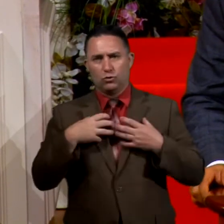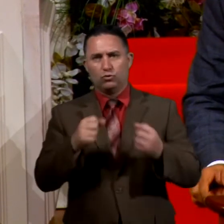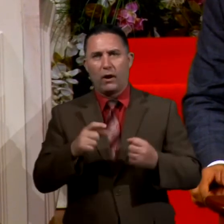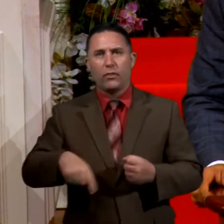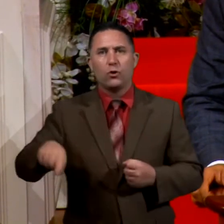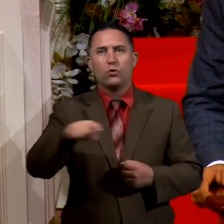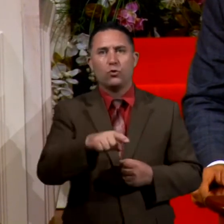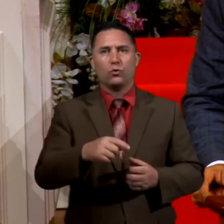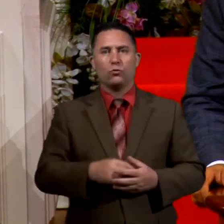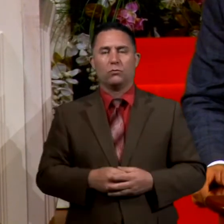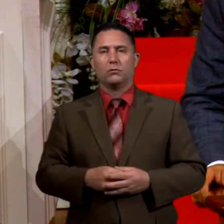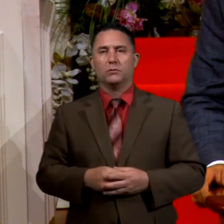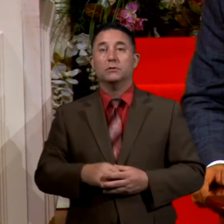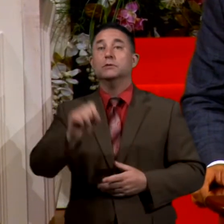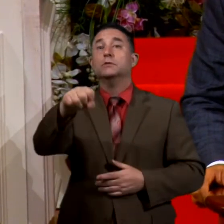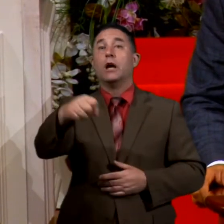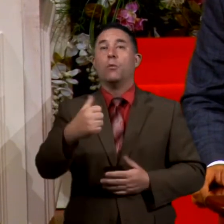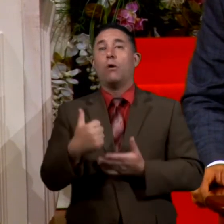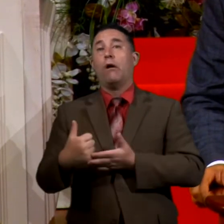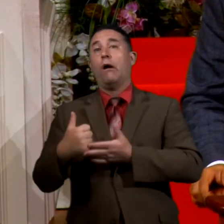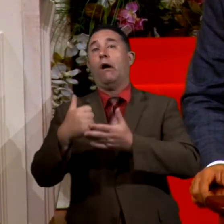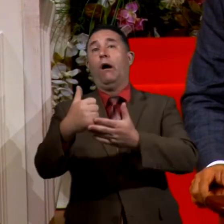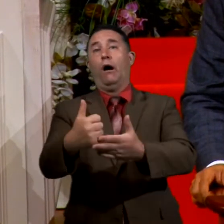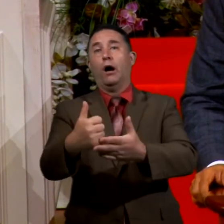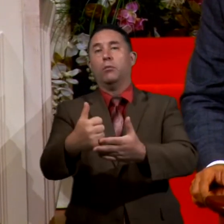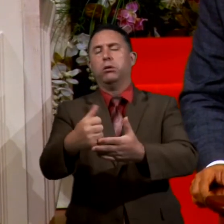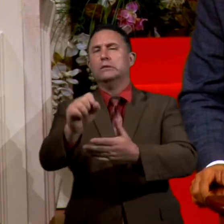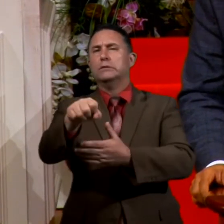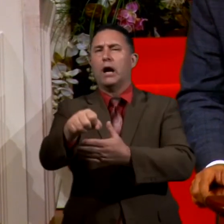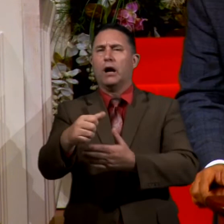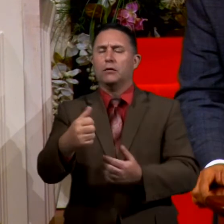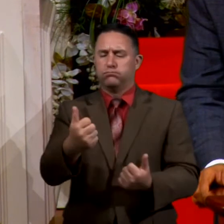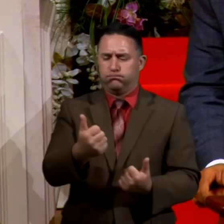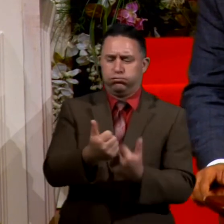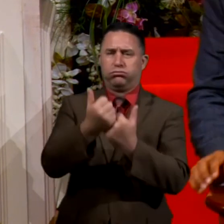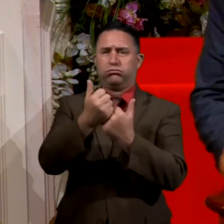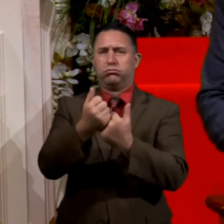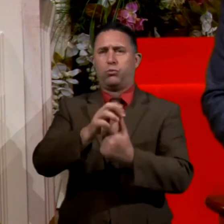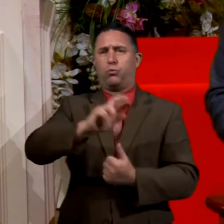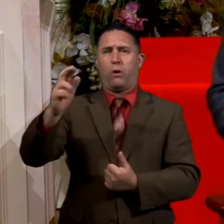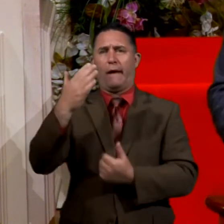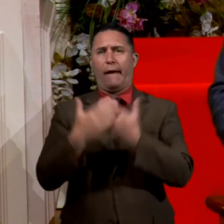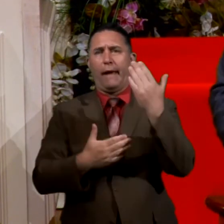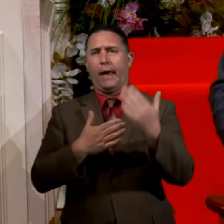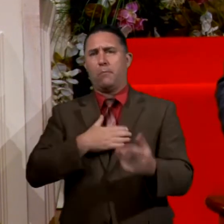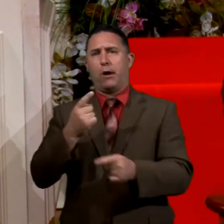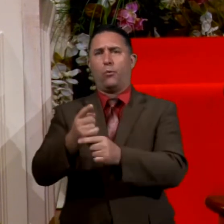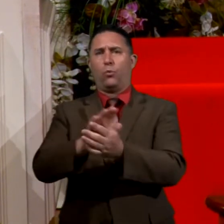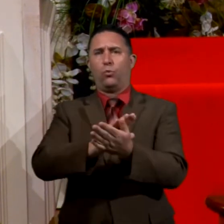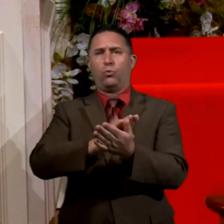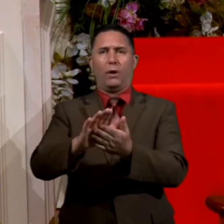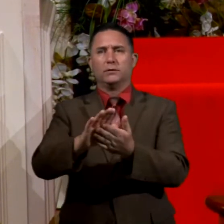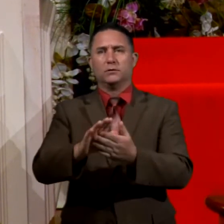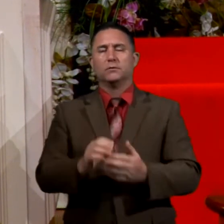thee. Yea, I will help thee. Yea, I will uphold thee with the right hand of my